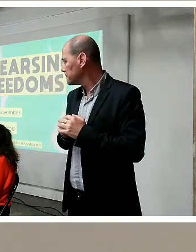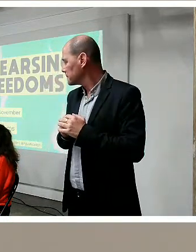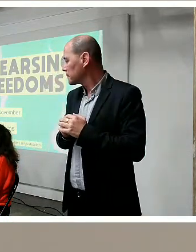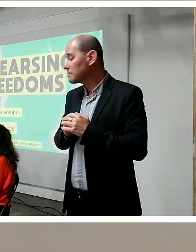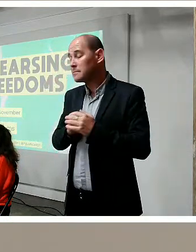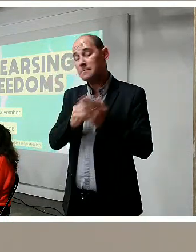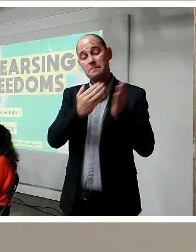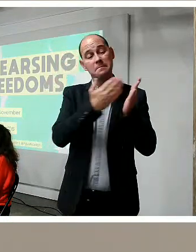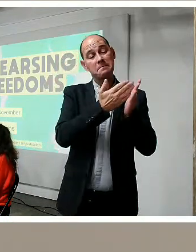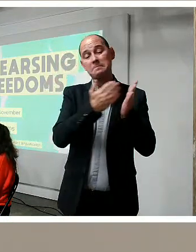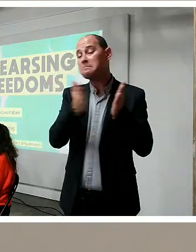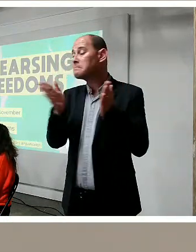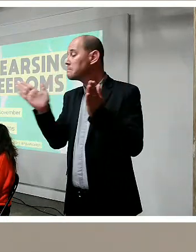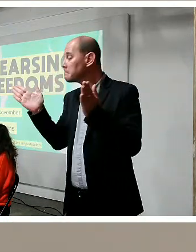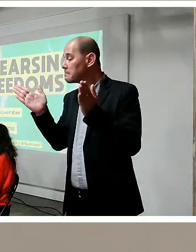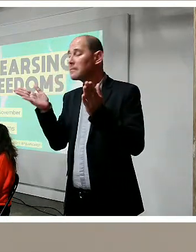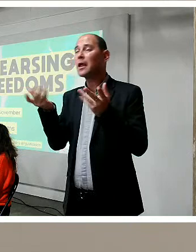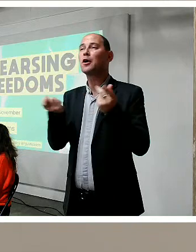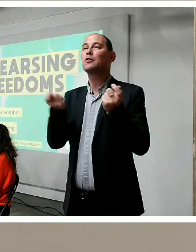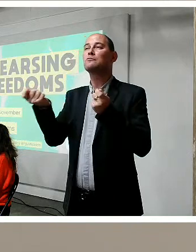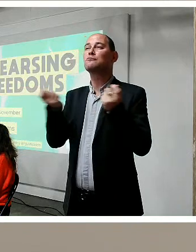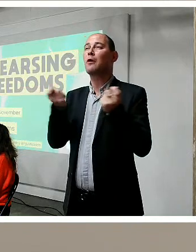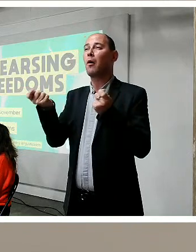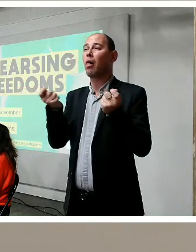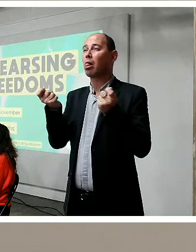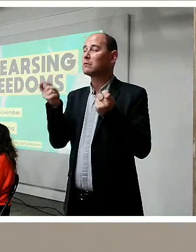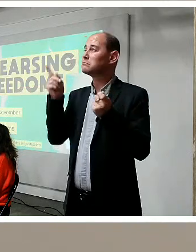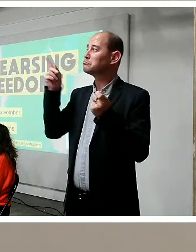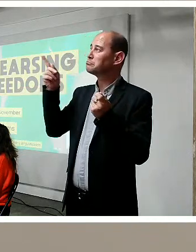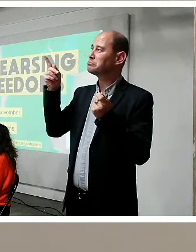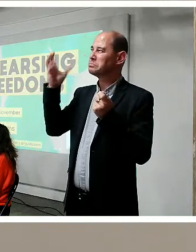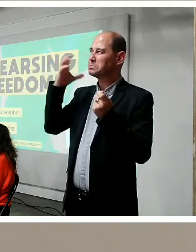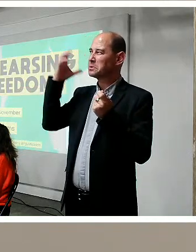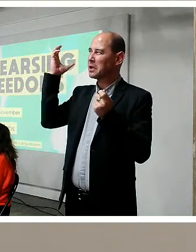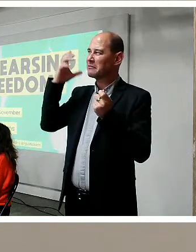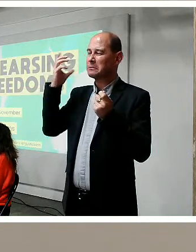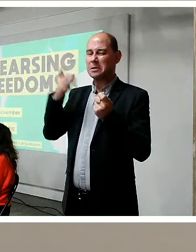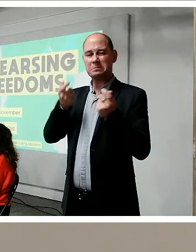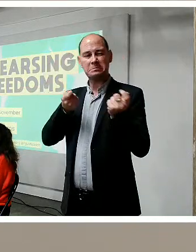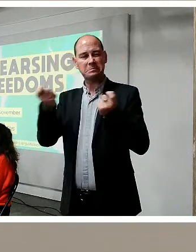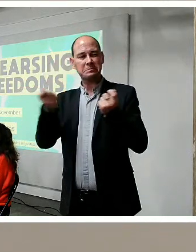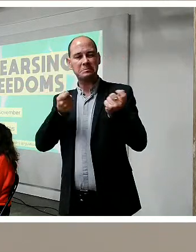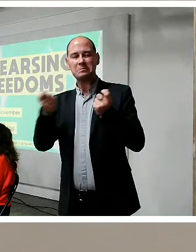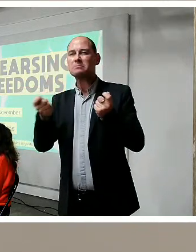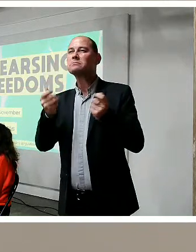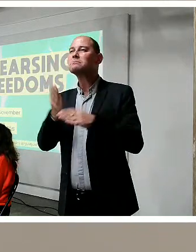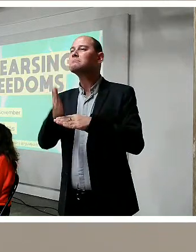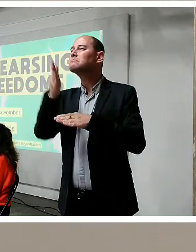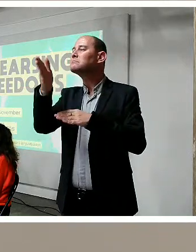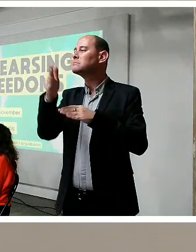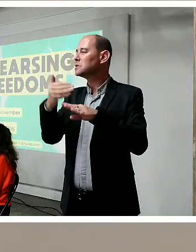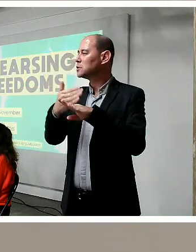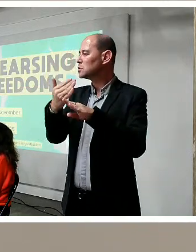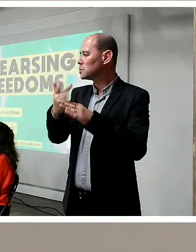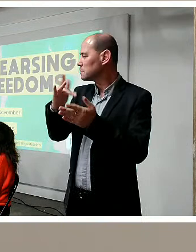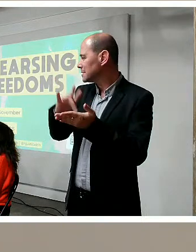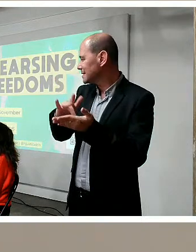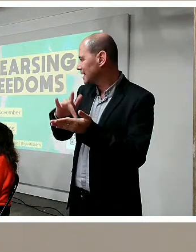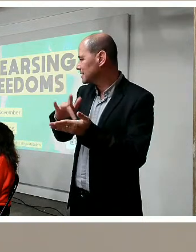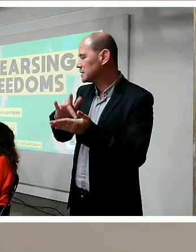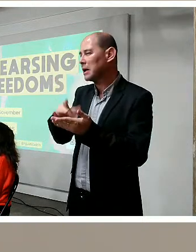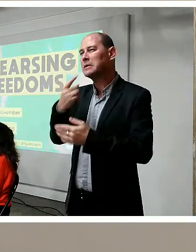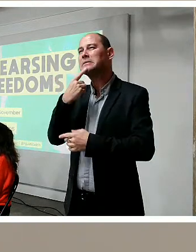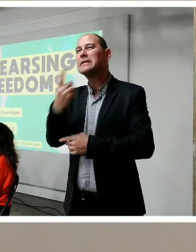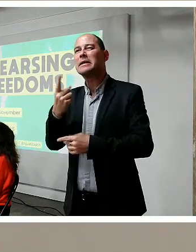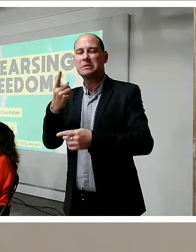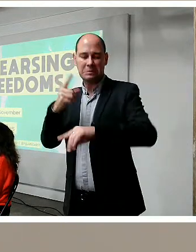of control exerted by the welfare state. Appointments at the job centre with no leniency, dictating where you have to be and